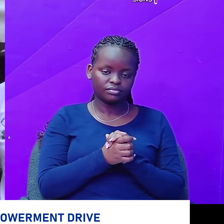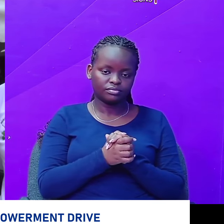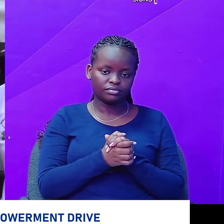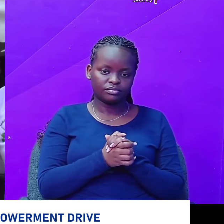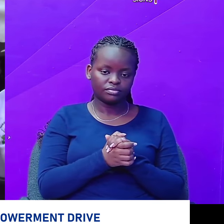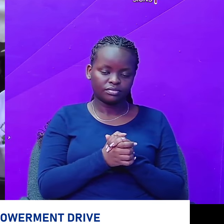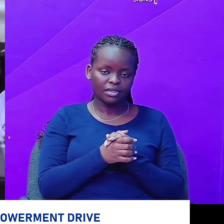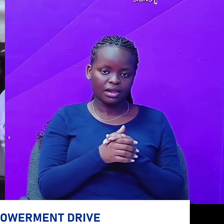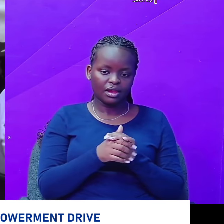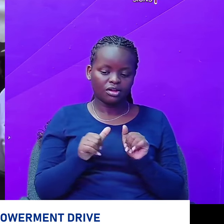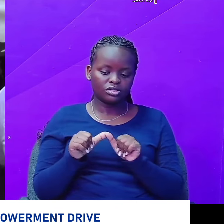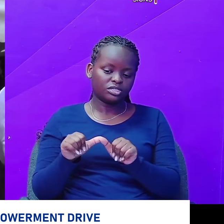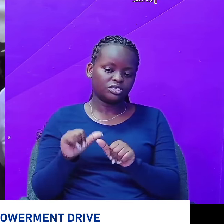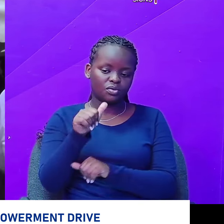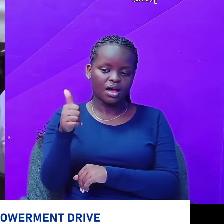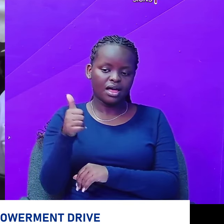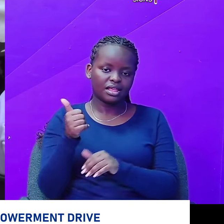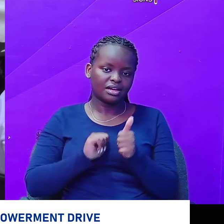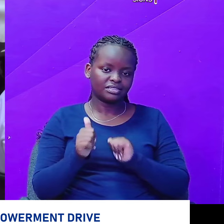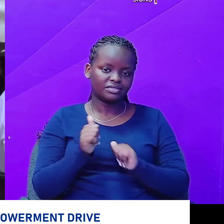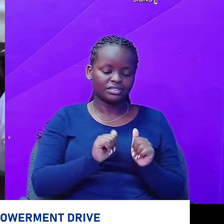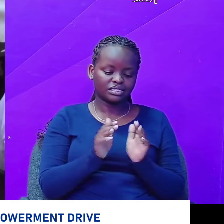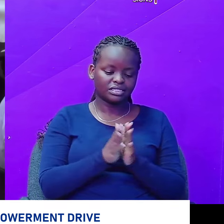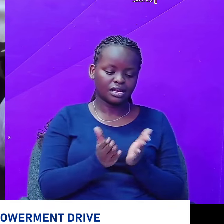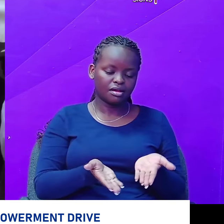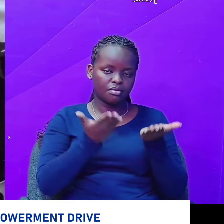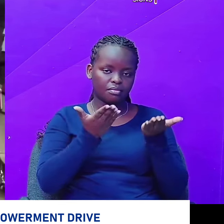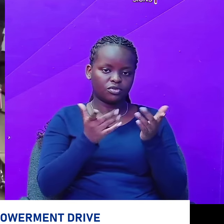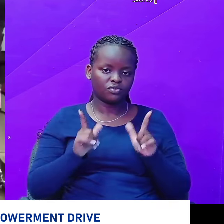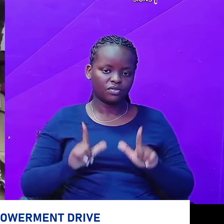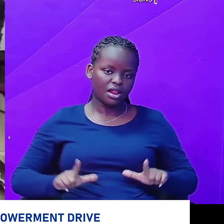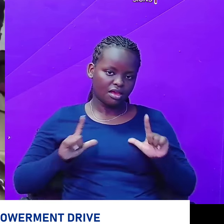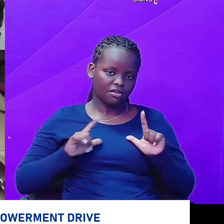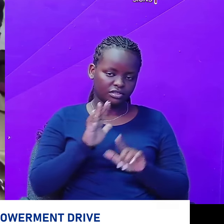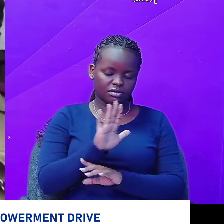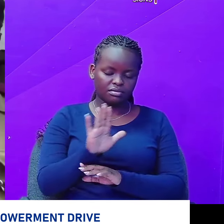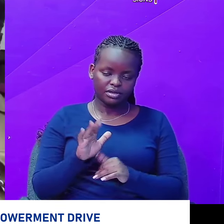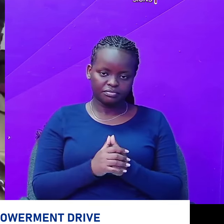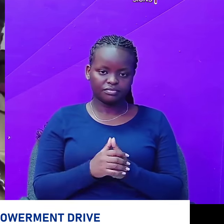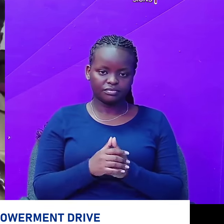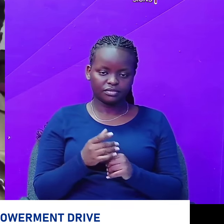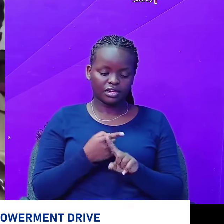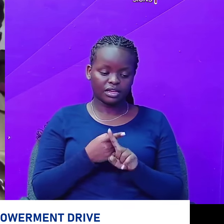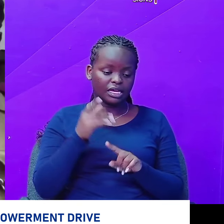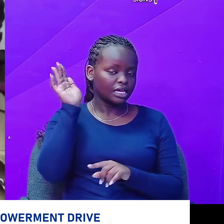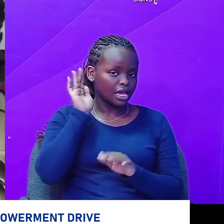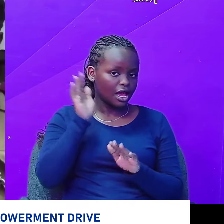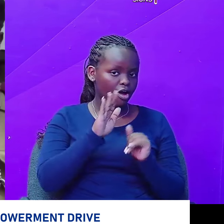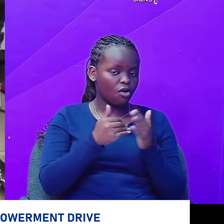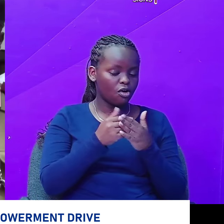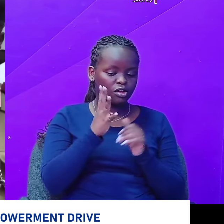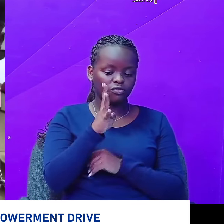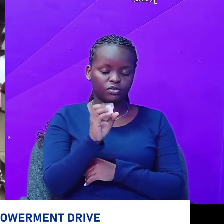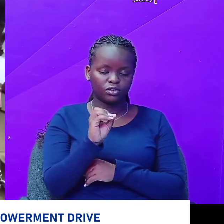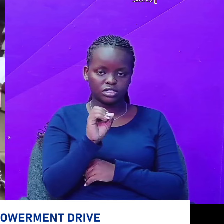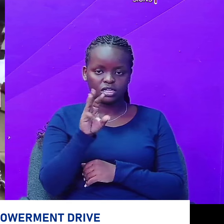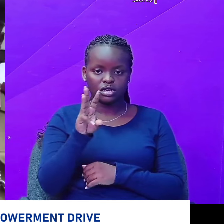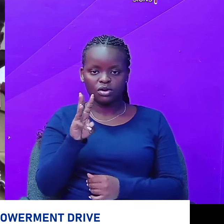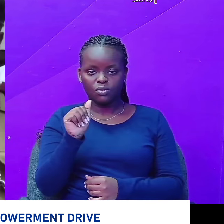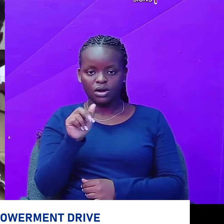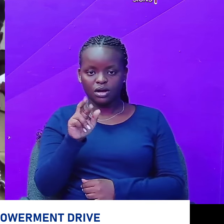other activities and improve their livelihoods in general. That here from all the 40 wards in Migori